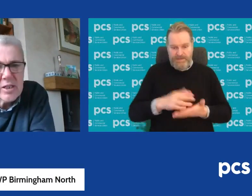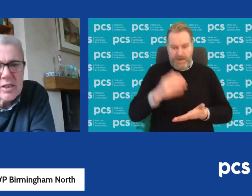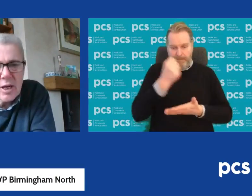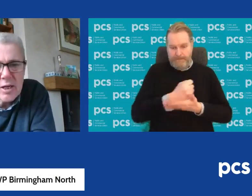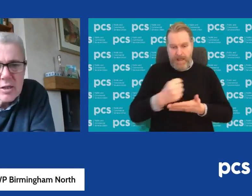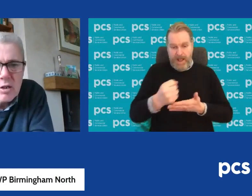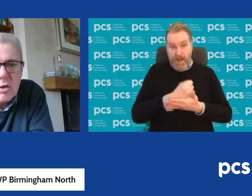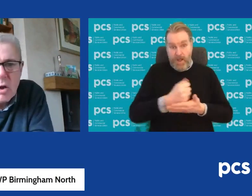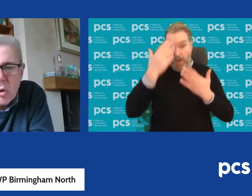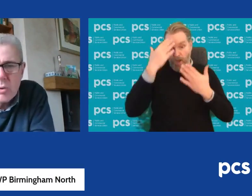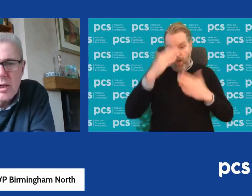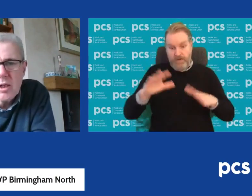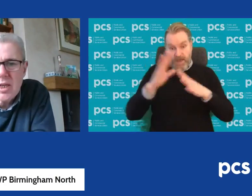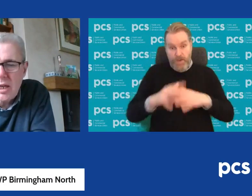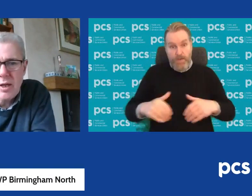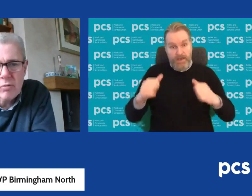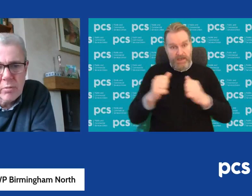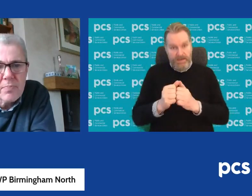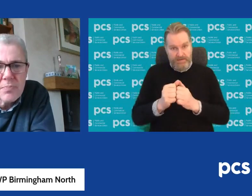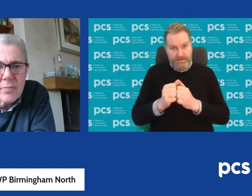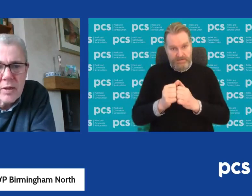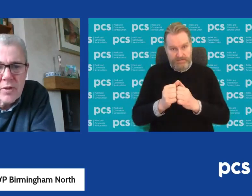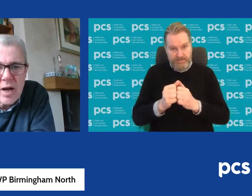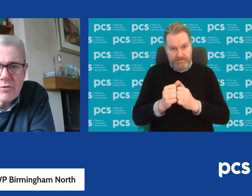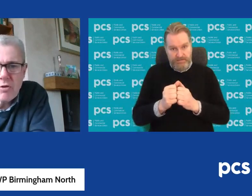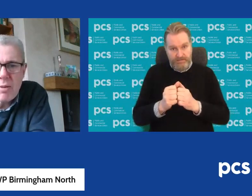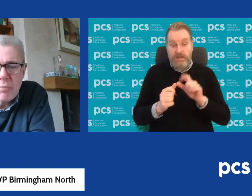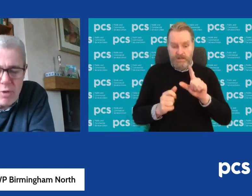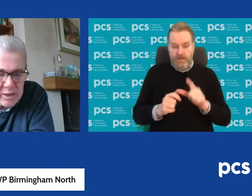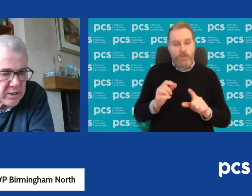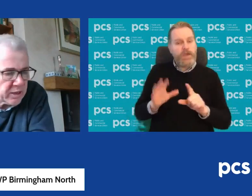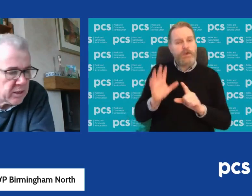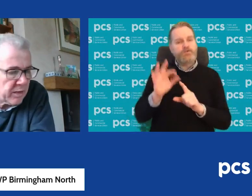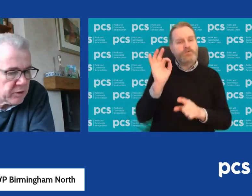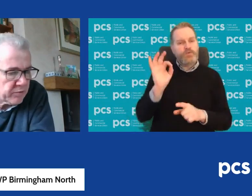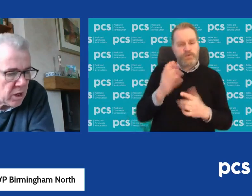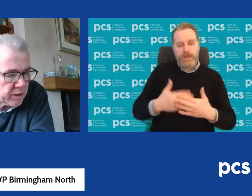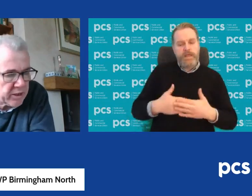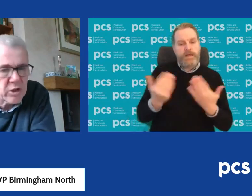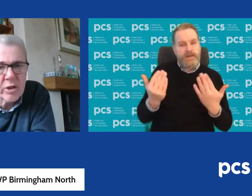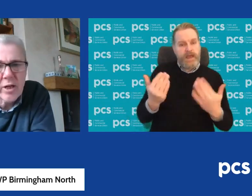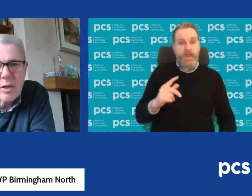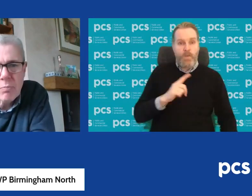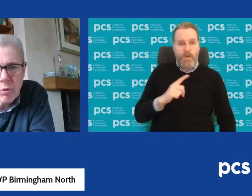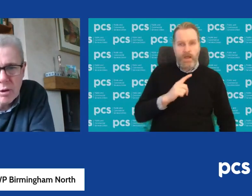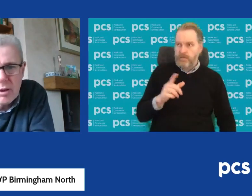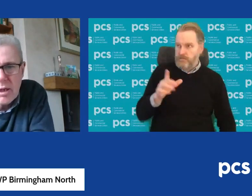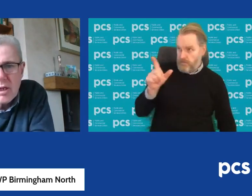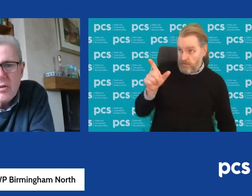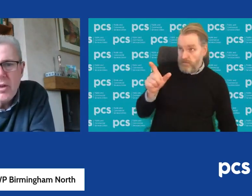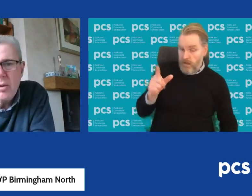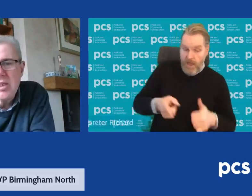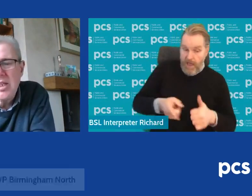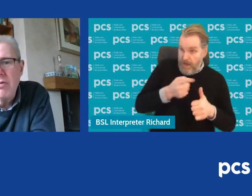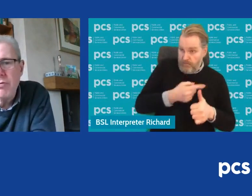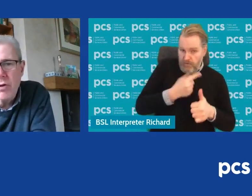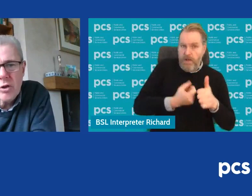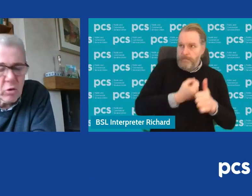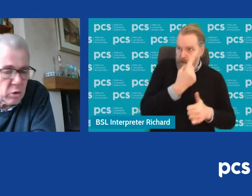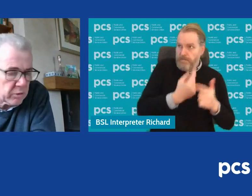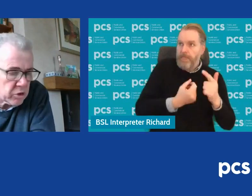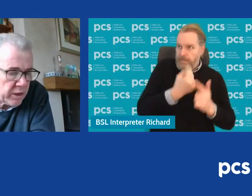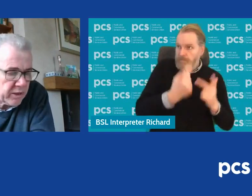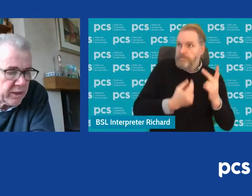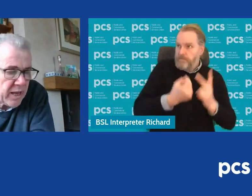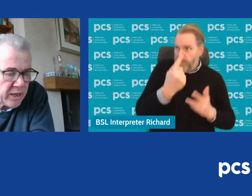that is designed not only to tell the government that after unprecedented levels of targeted action in April, they will see a